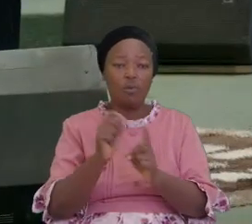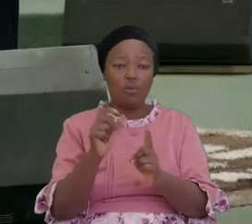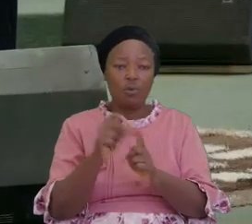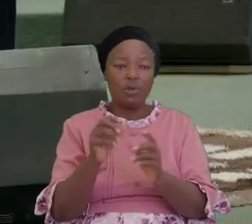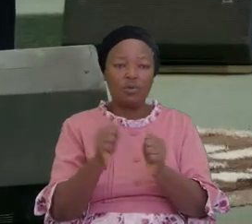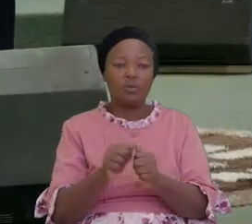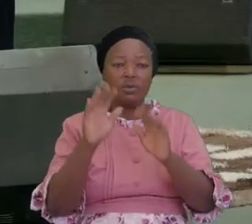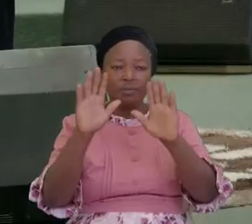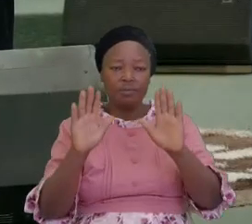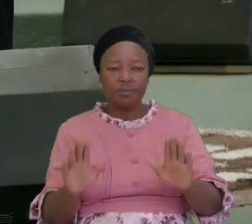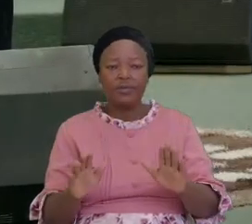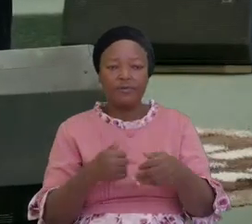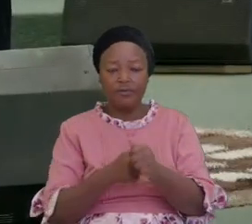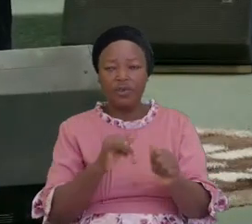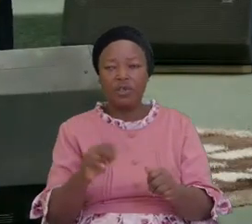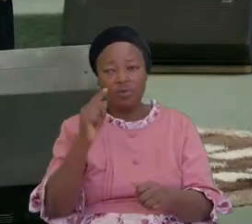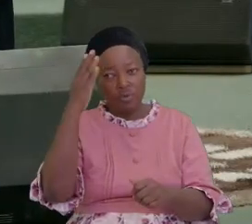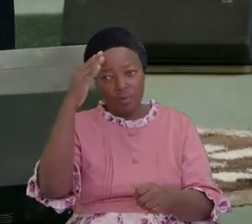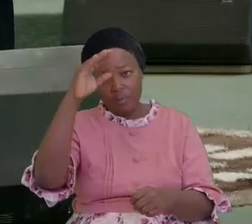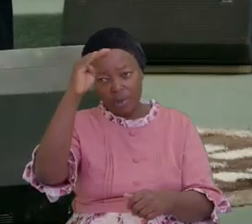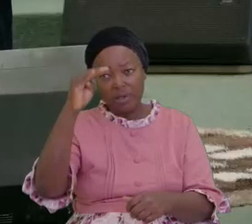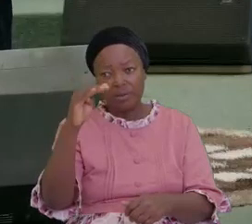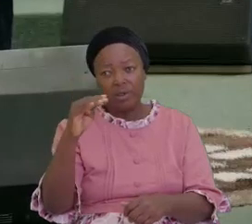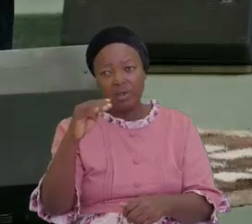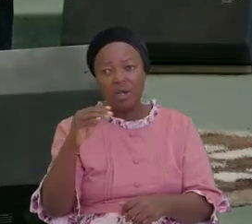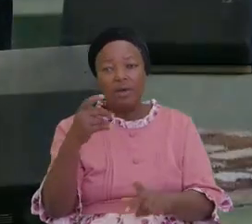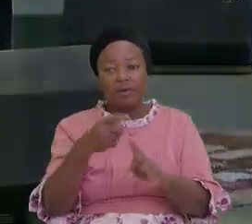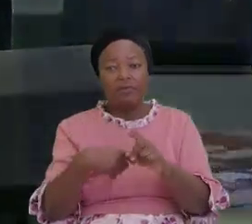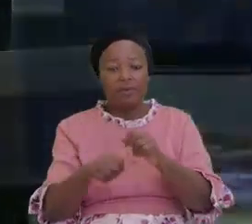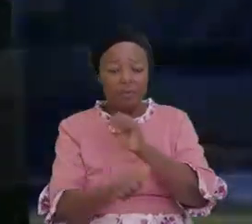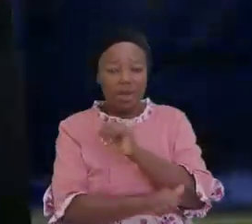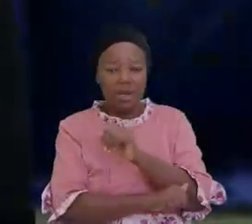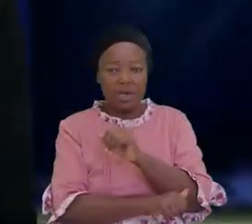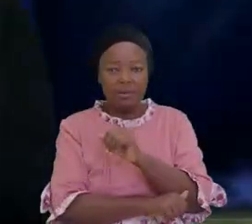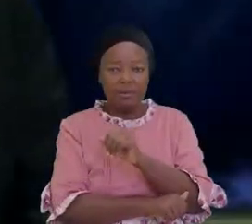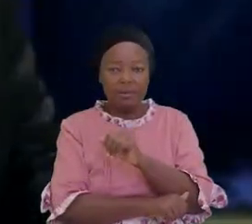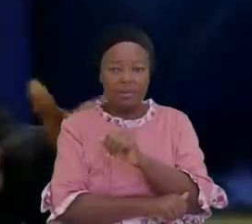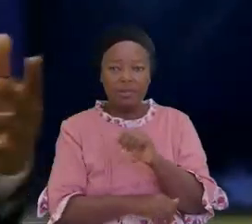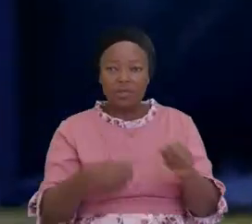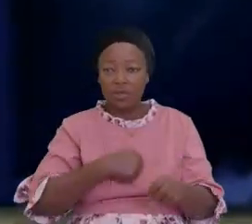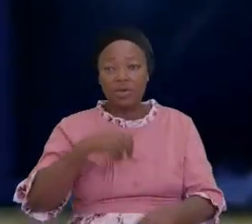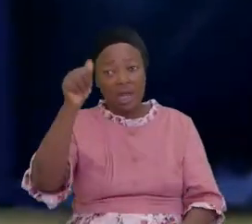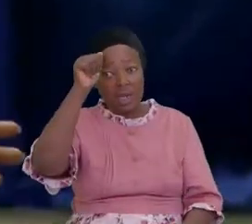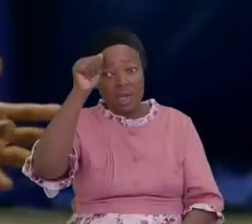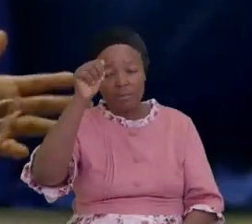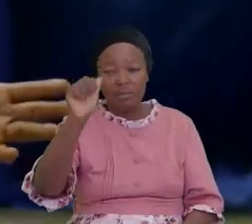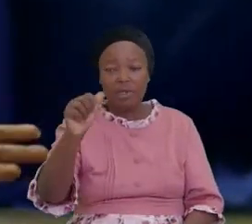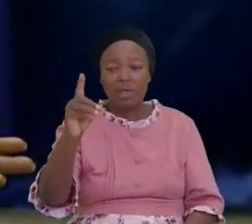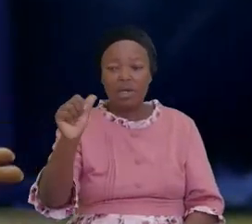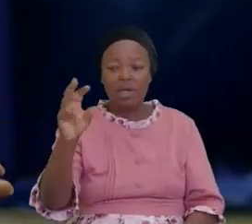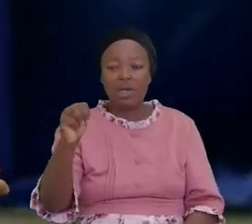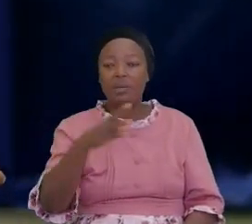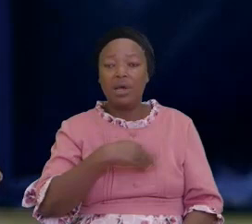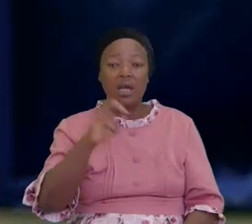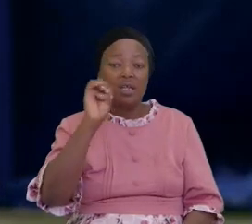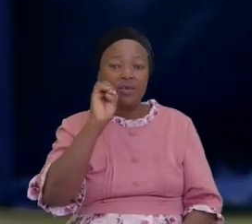You know man, from Adam and Eve, how their will went their